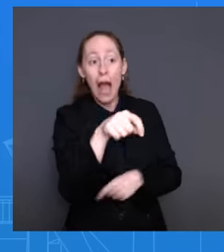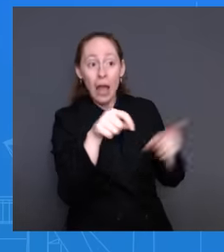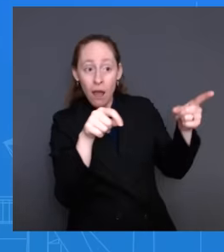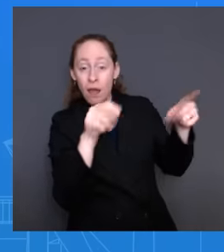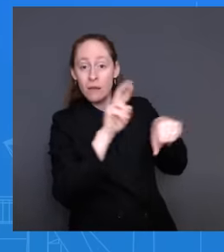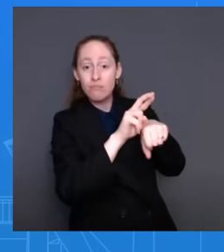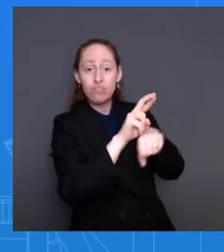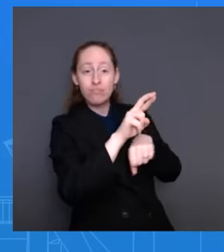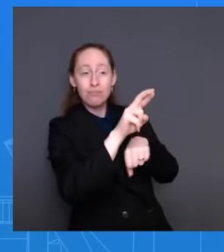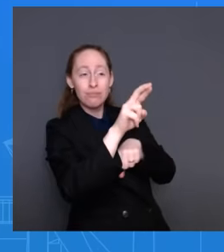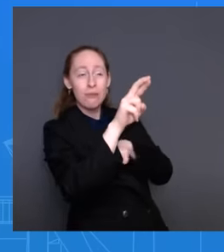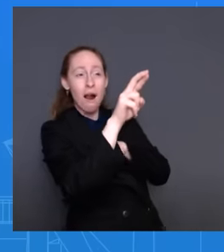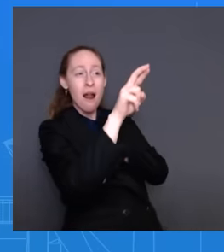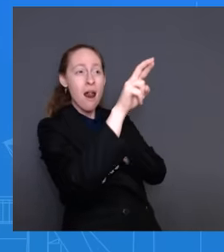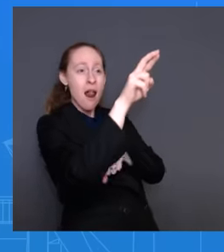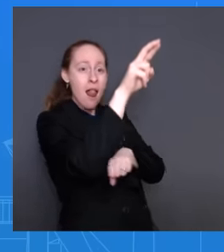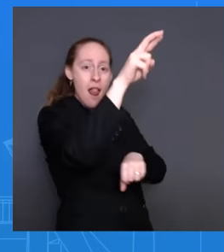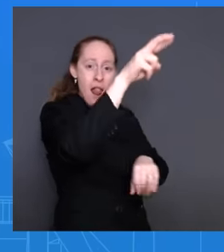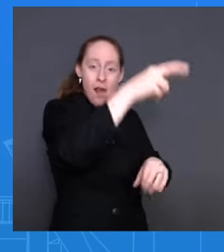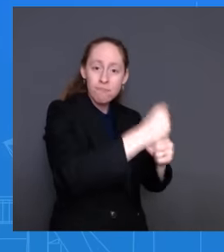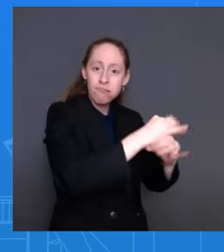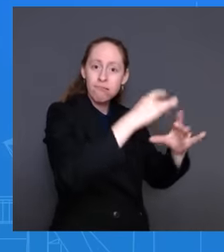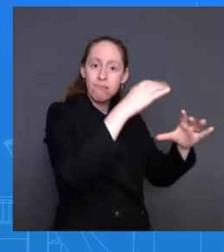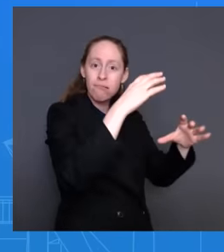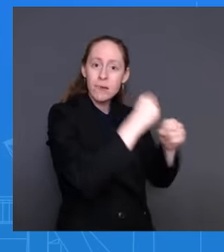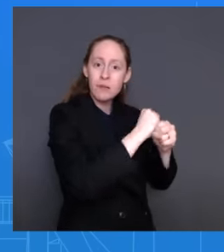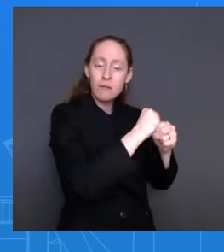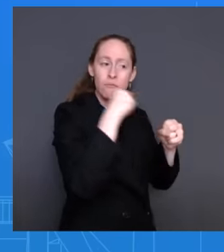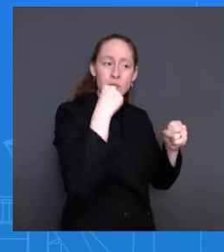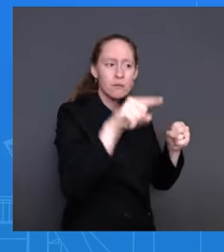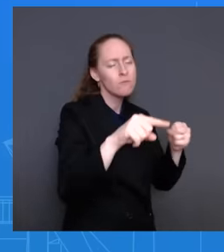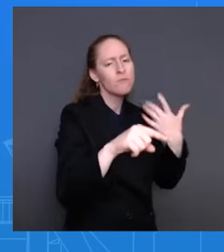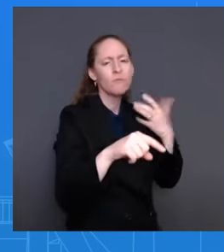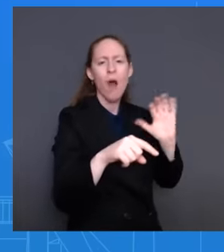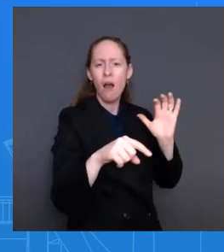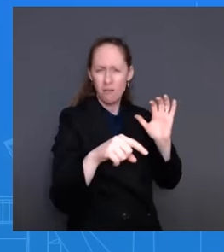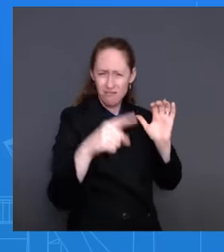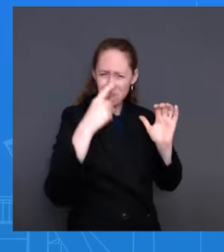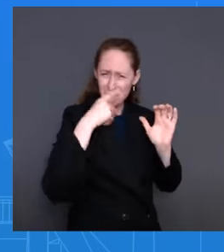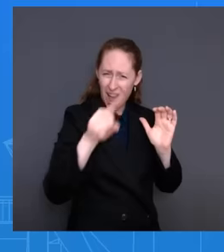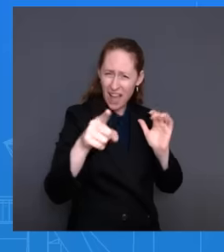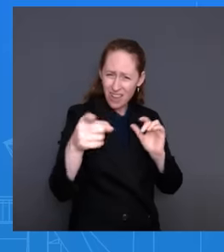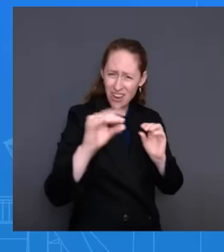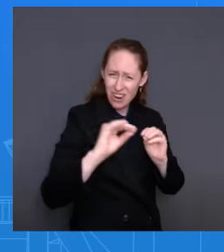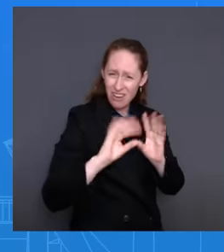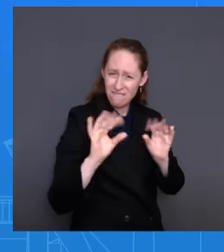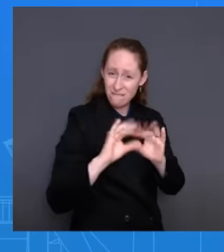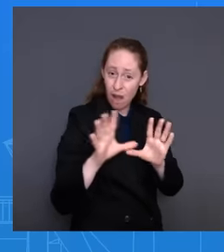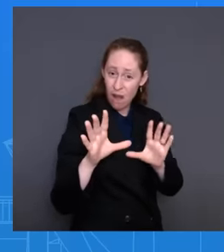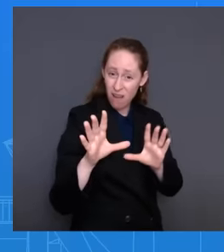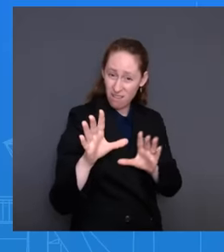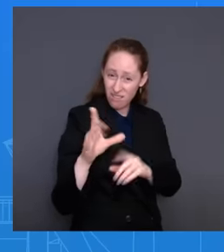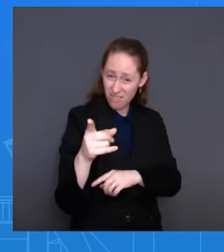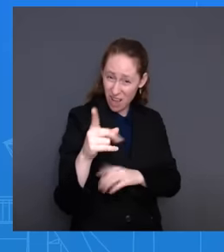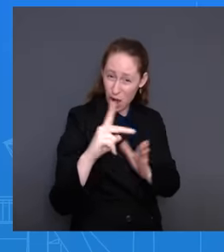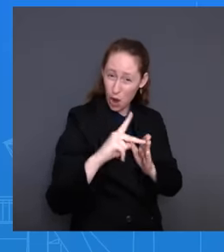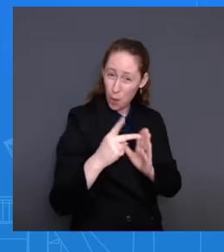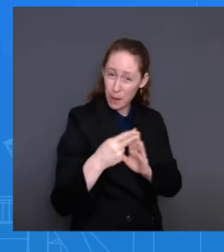And is the White House concerned that sending a rocket system could be considered escalatory? So let me first say that